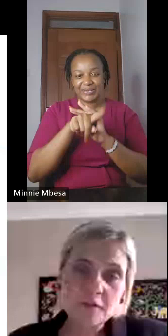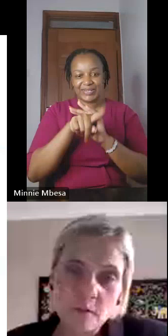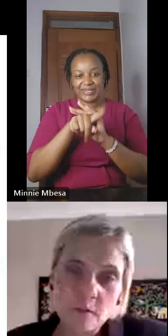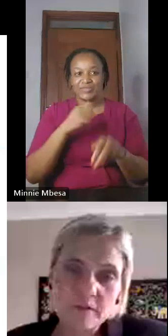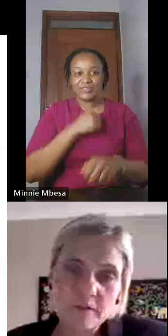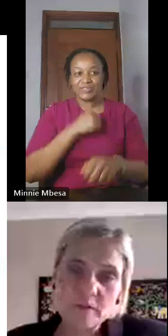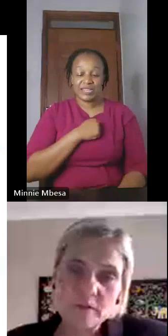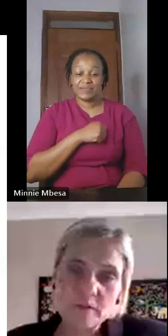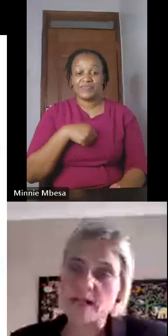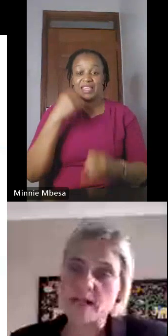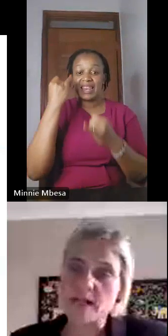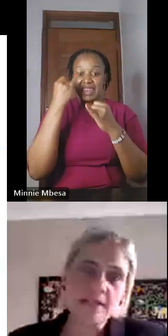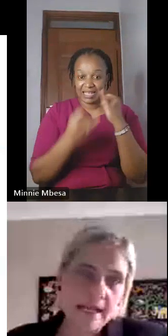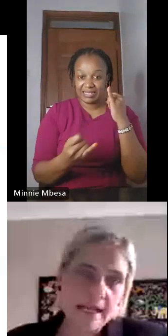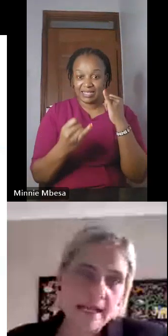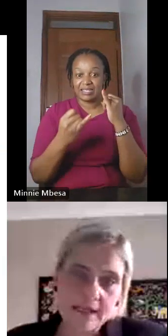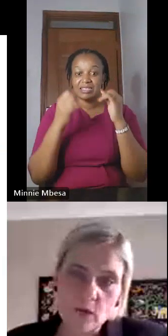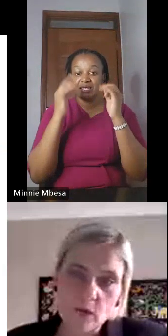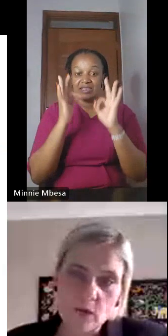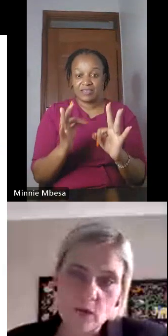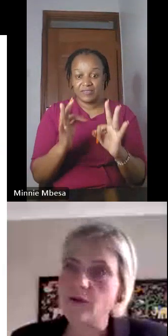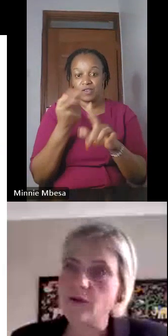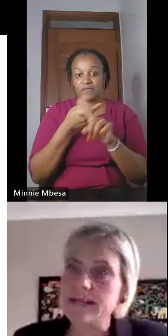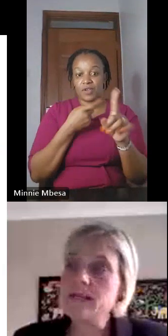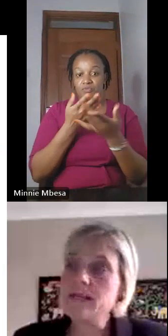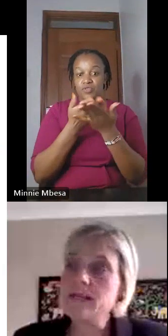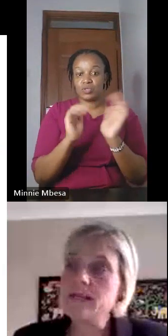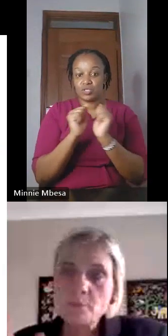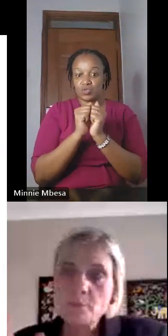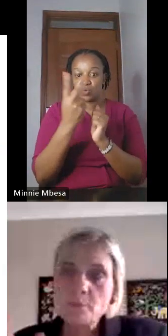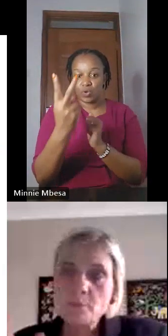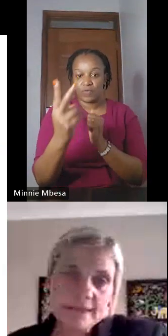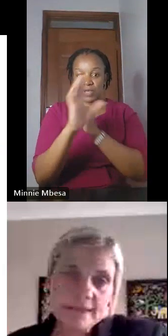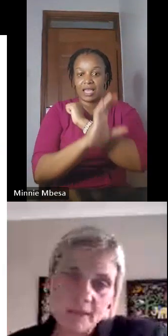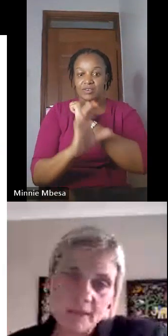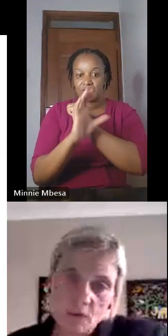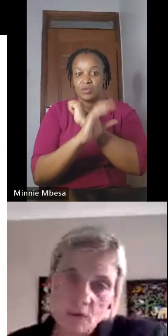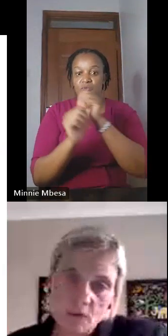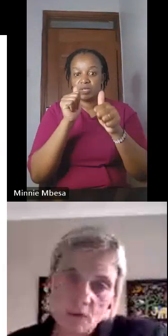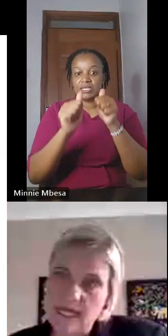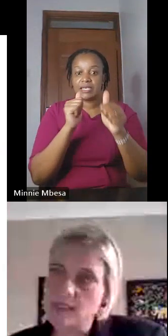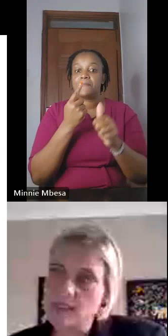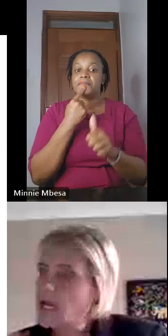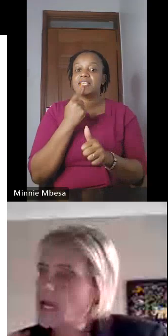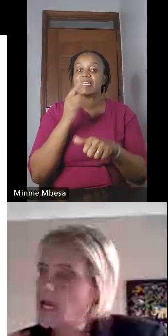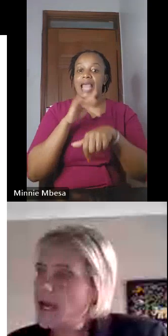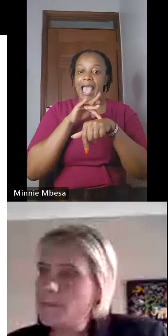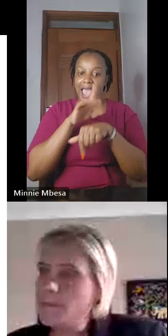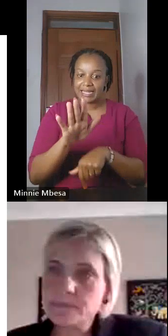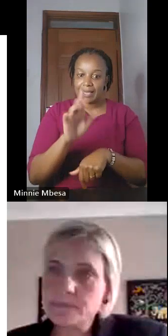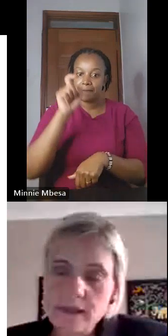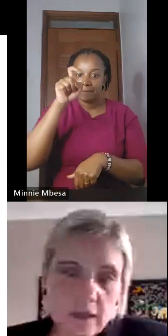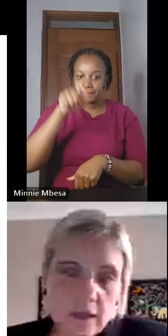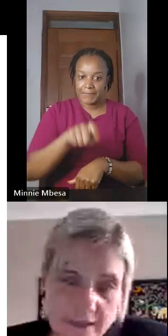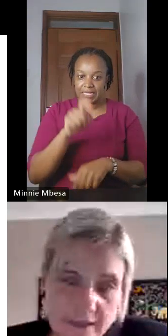if you are from one of those 12 countries that I called out earlier, you must submit your English language